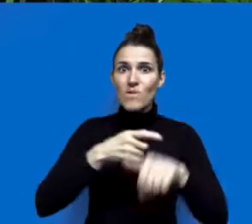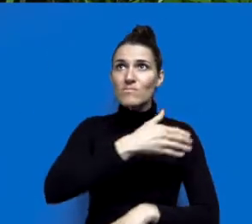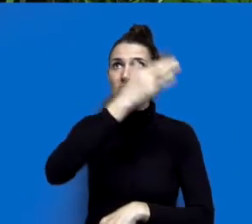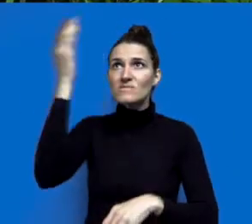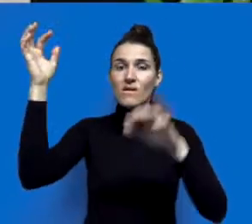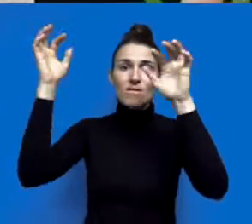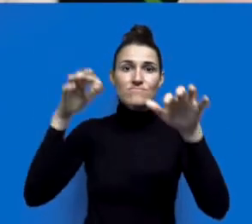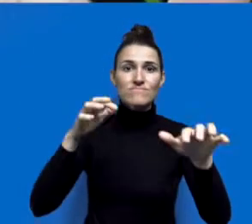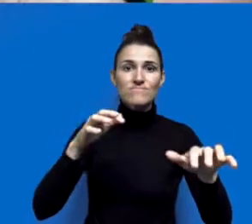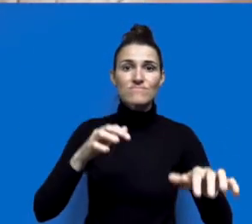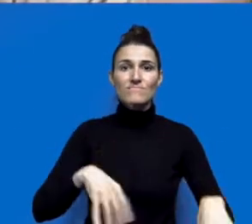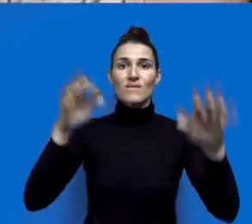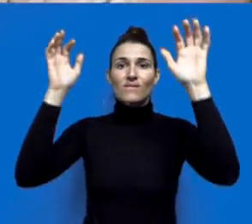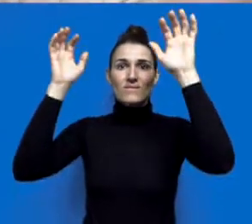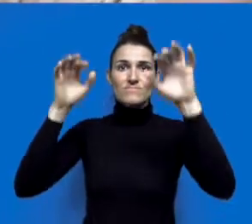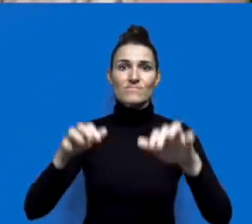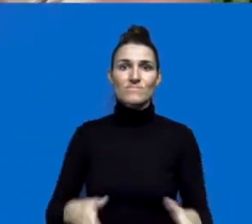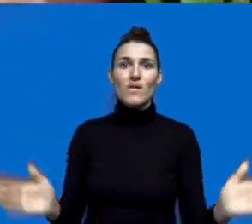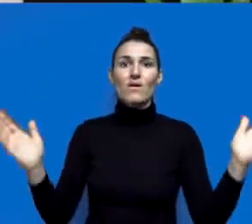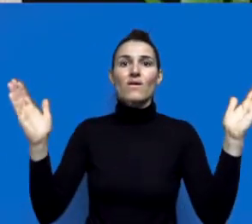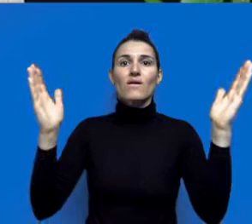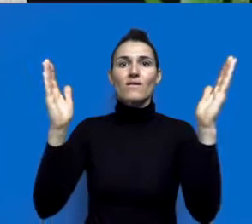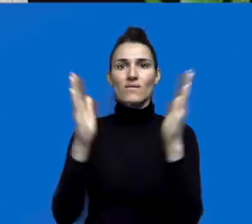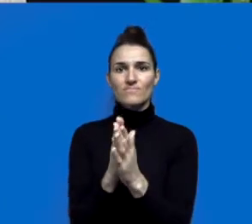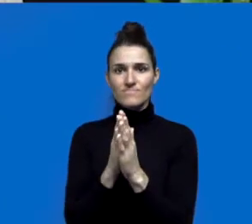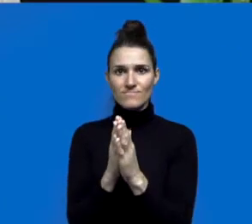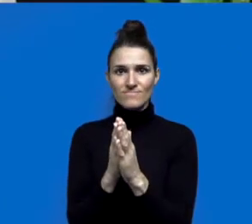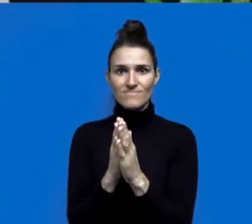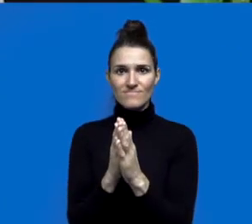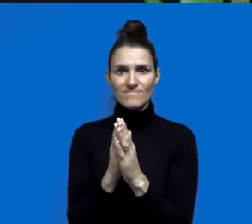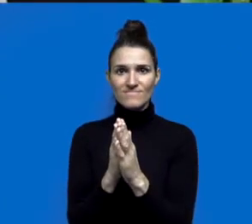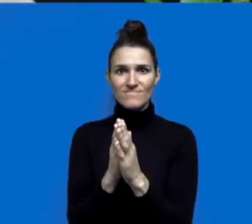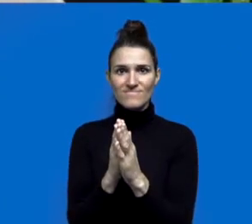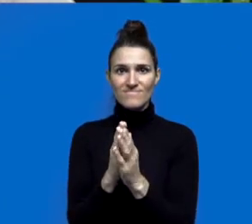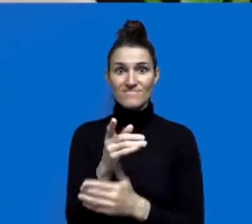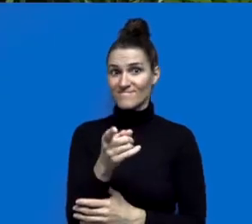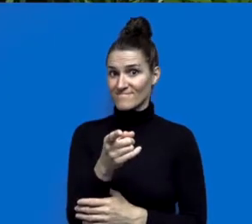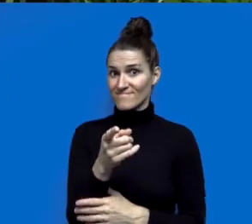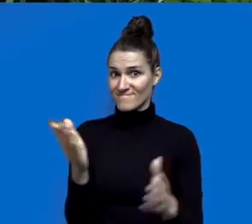sky. Drizzle, drizzle, drizzle, drizzle, plop. Did you plop?